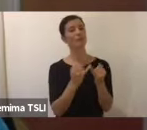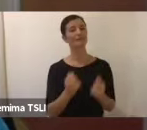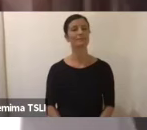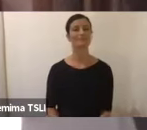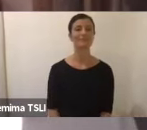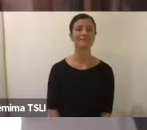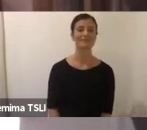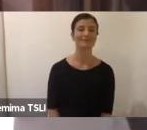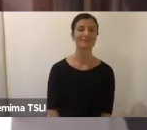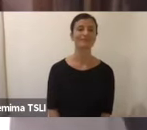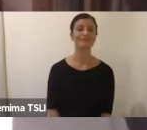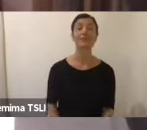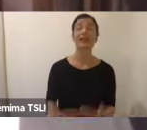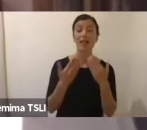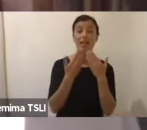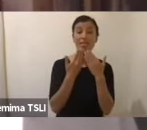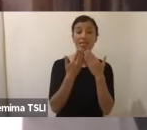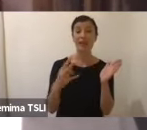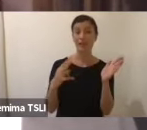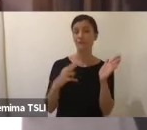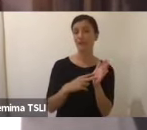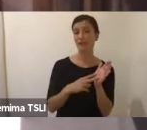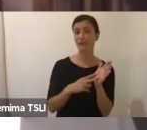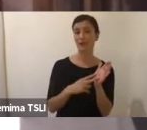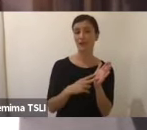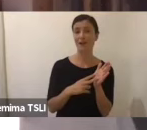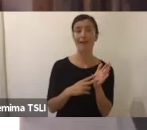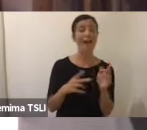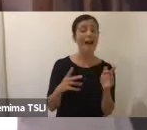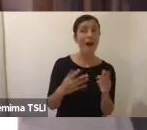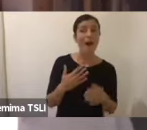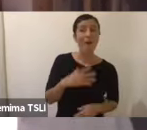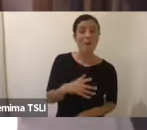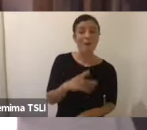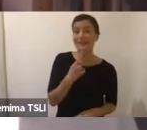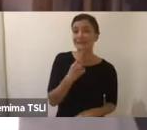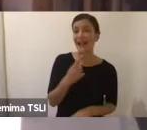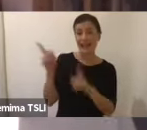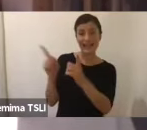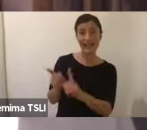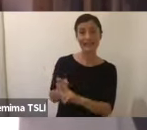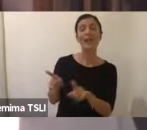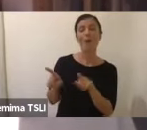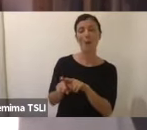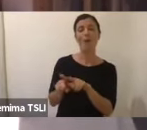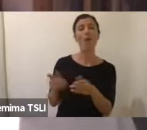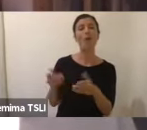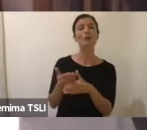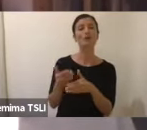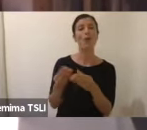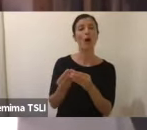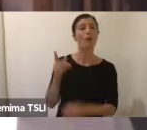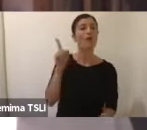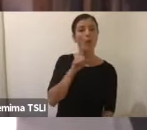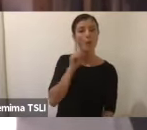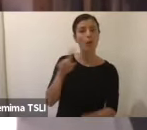thank you vimlasara i should say that i do work with the women's ordination team in india as well uh i work with the public preceptors